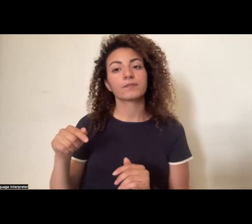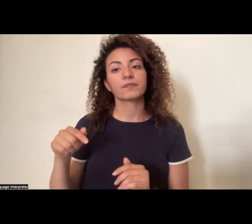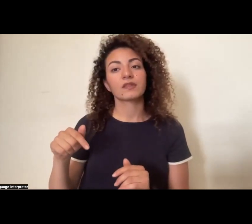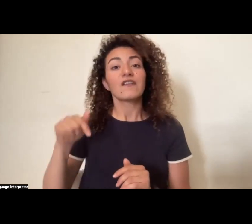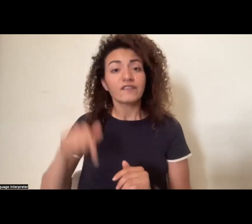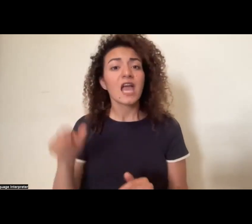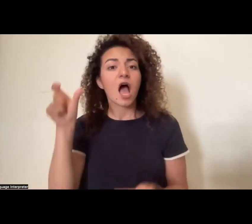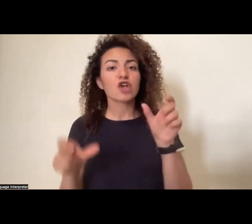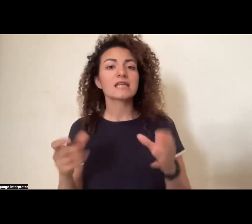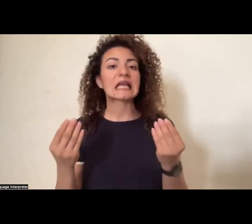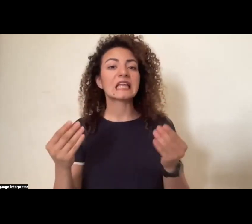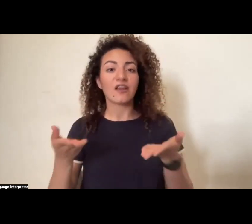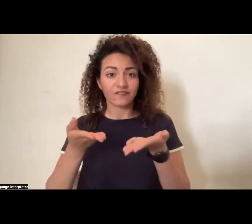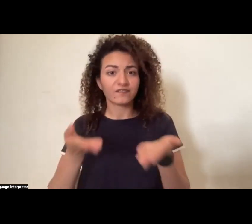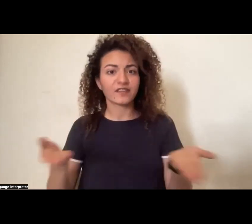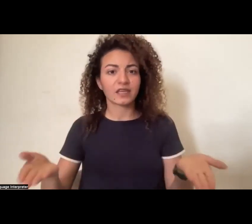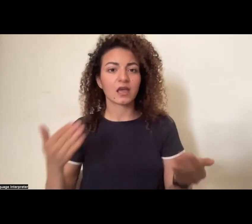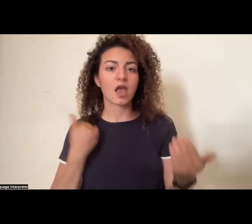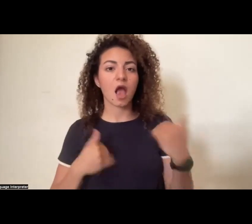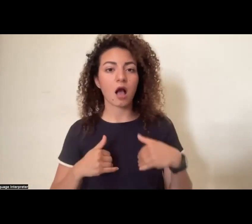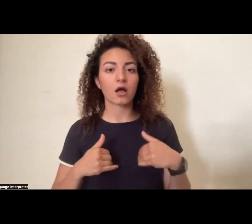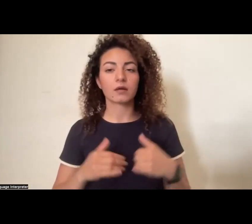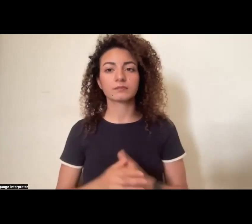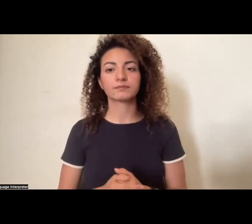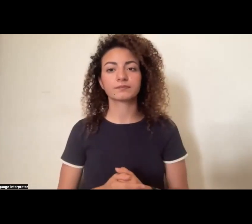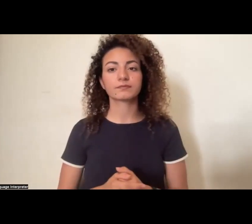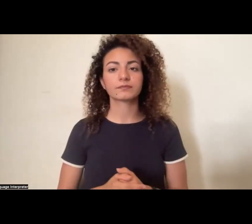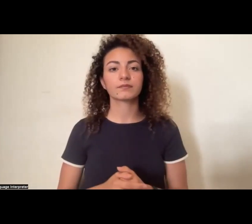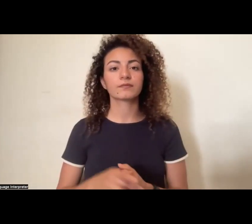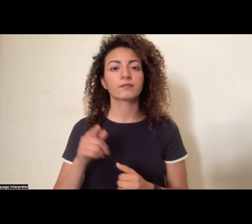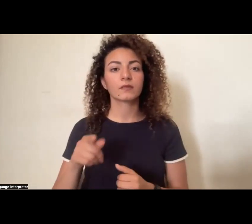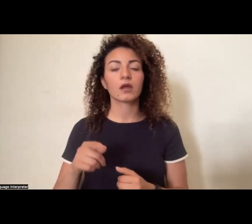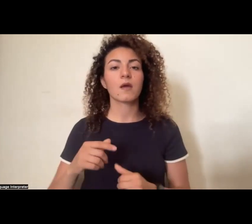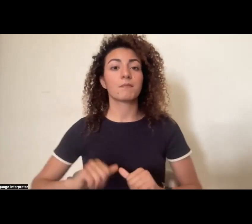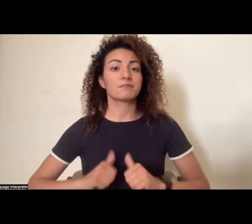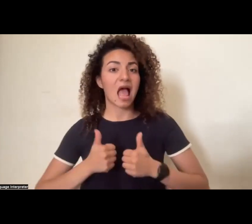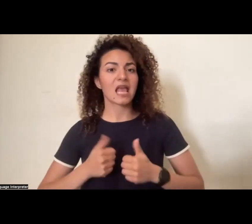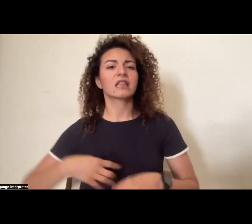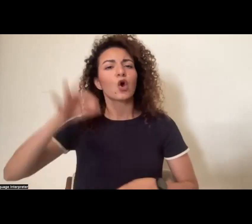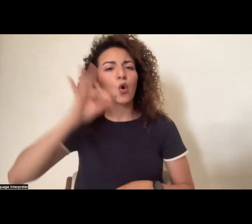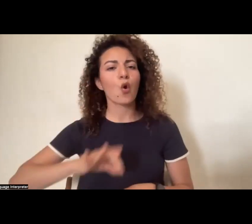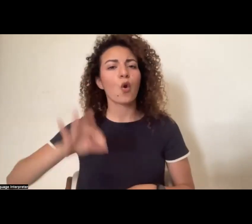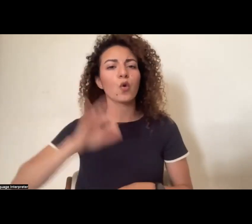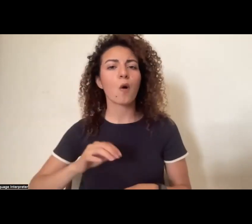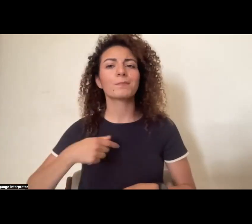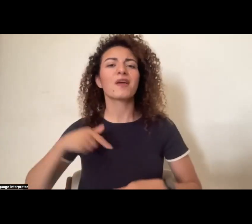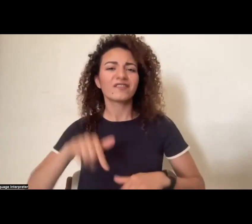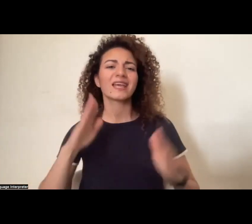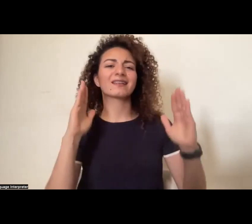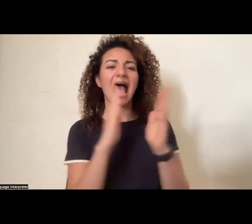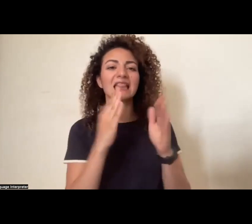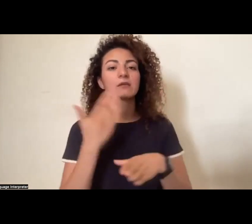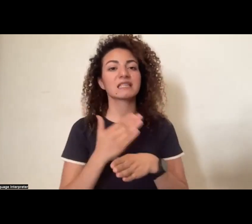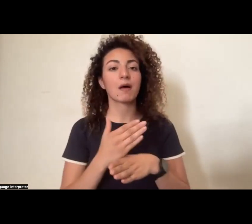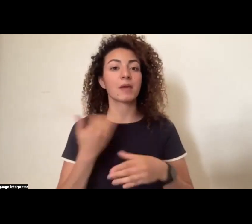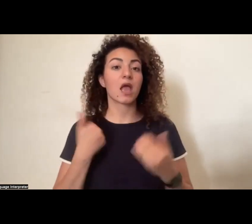with disabilities and they have this like dealing with this impasse during their day-to-day life, they also